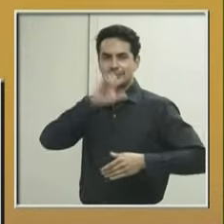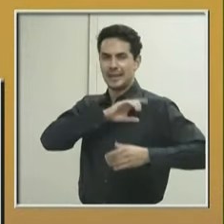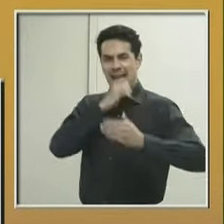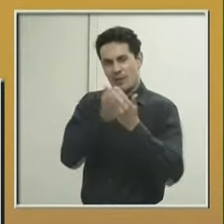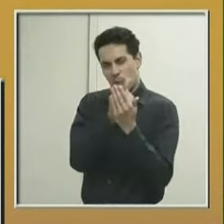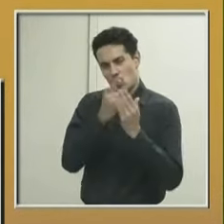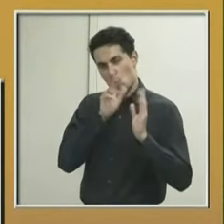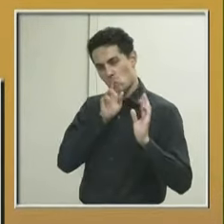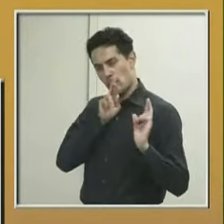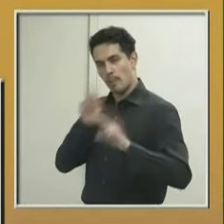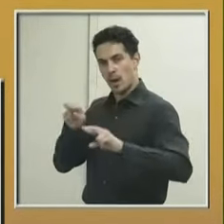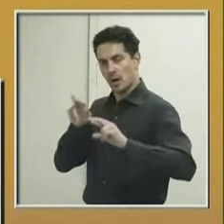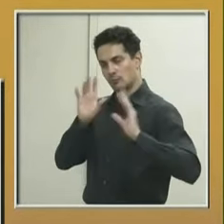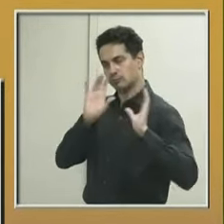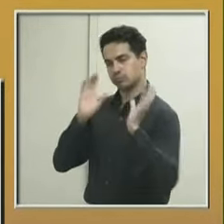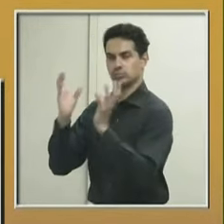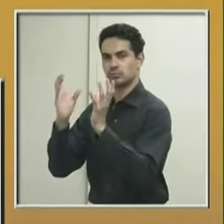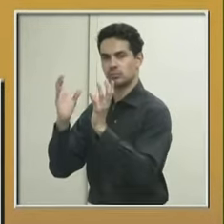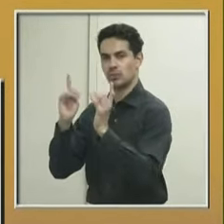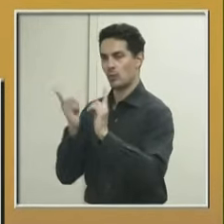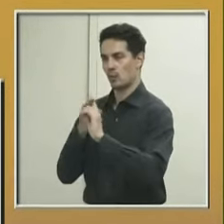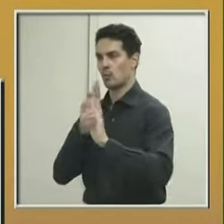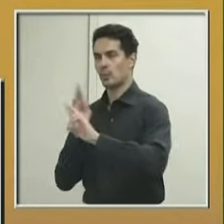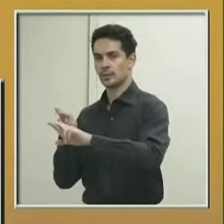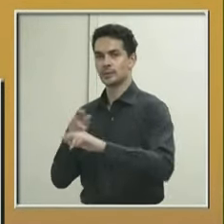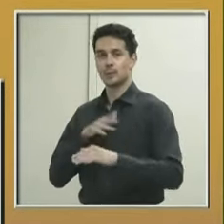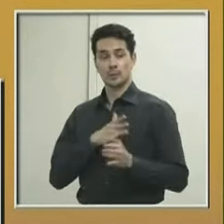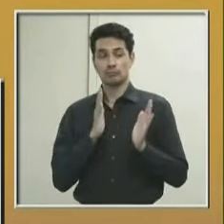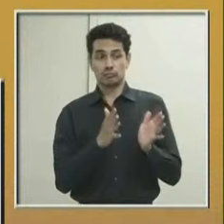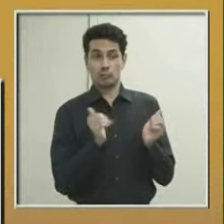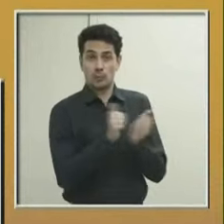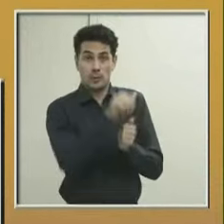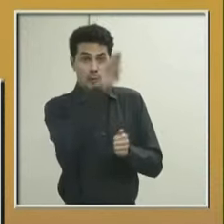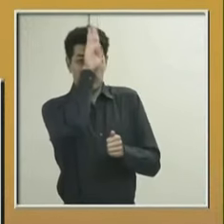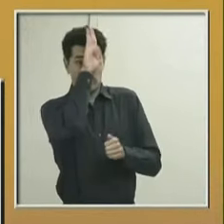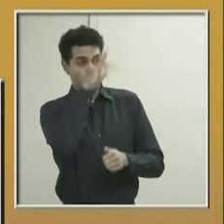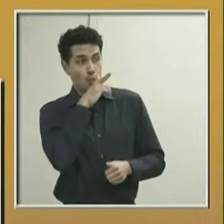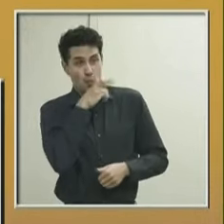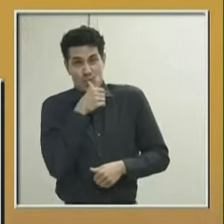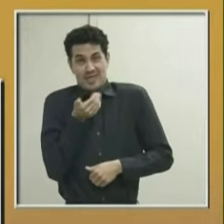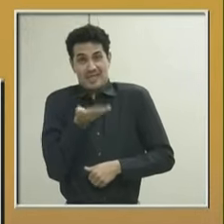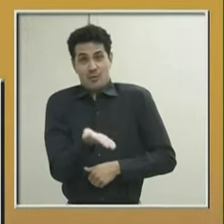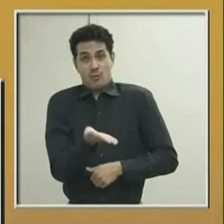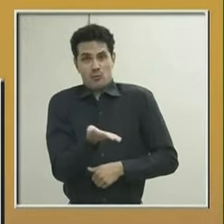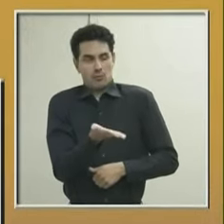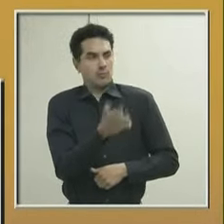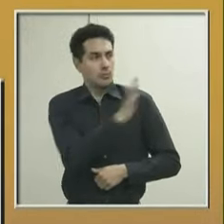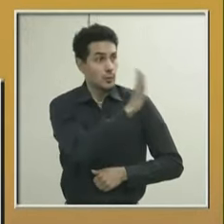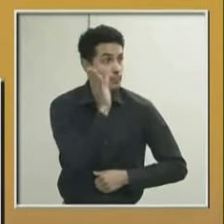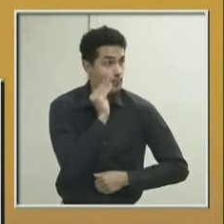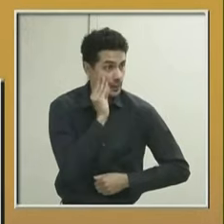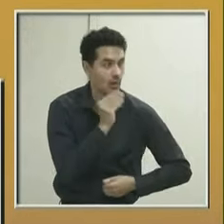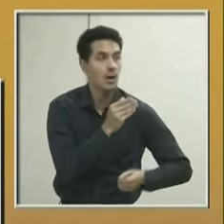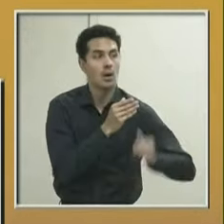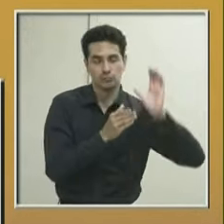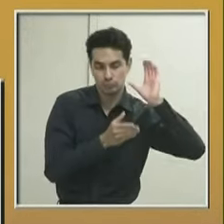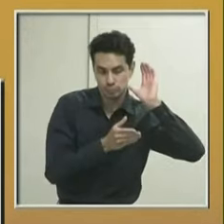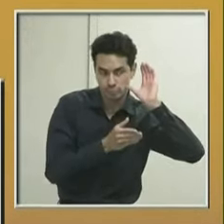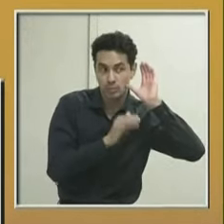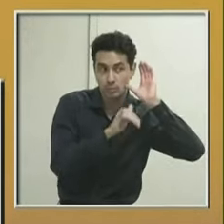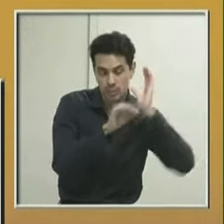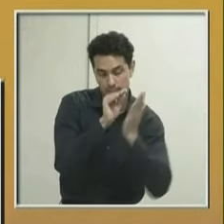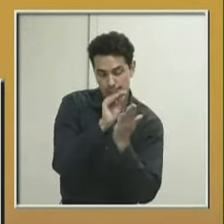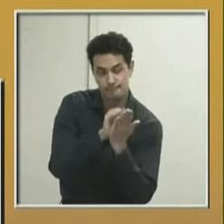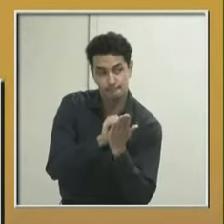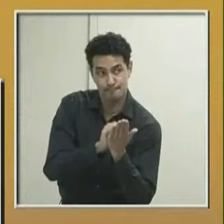we spoke with the firefighters that were there and got their experience and documented that.